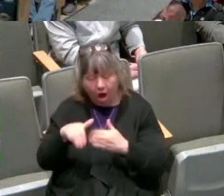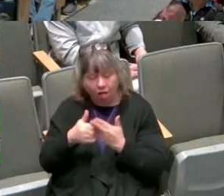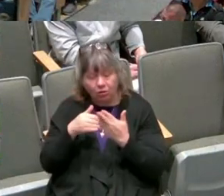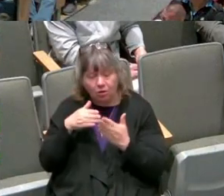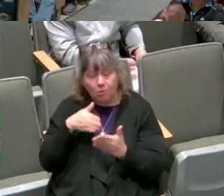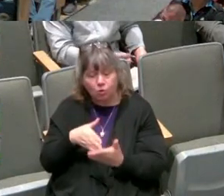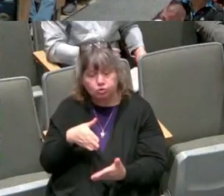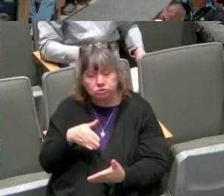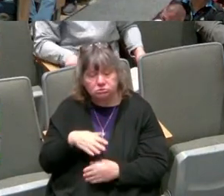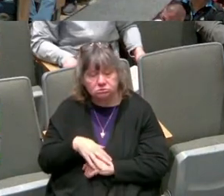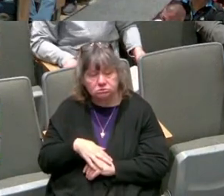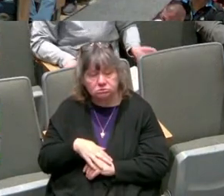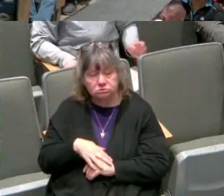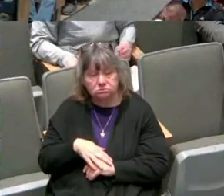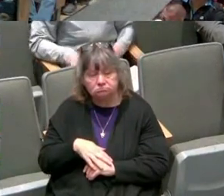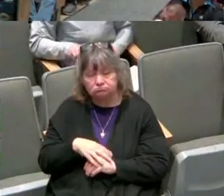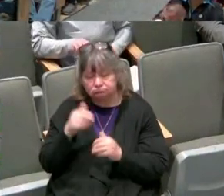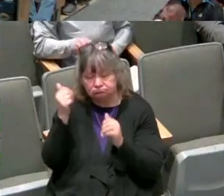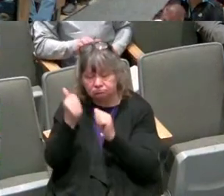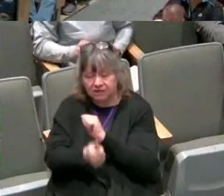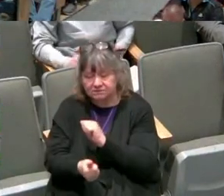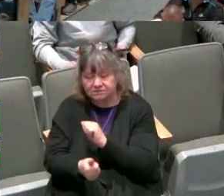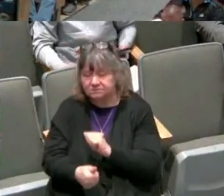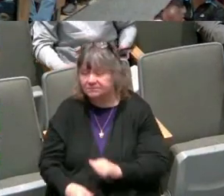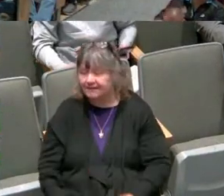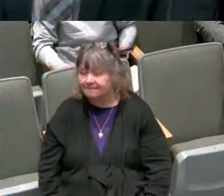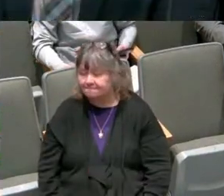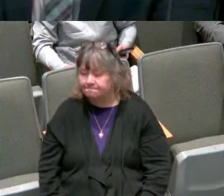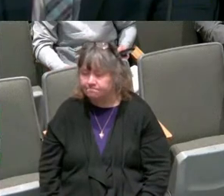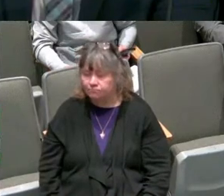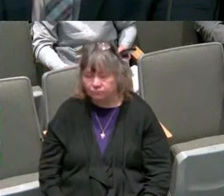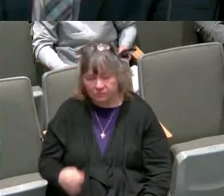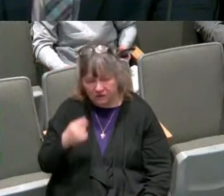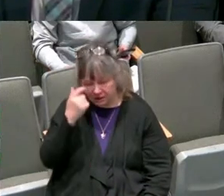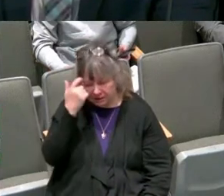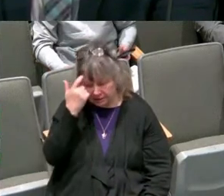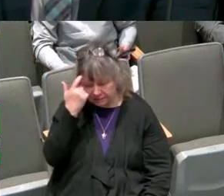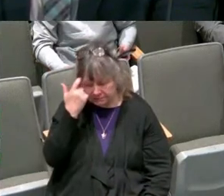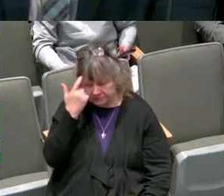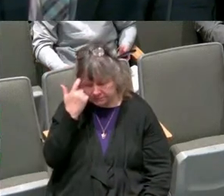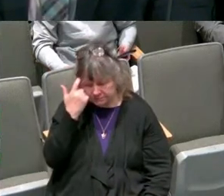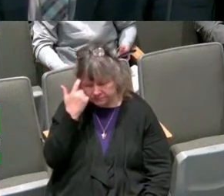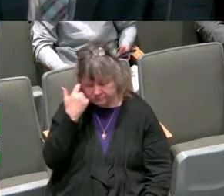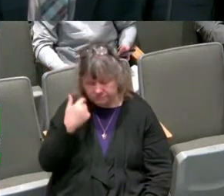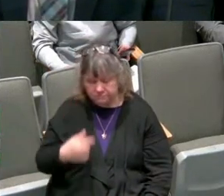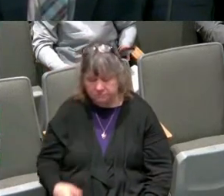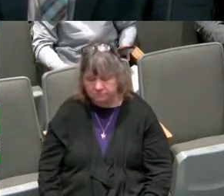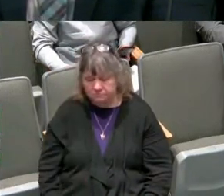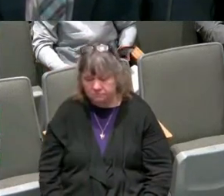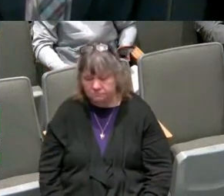opposed okay Article 13 passes unanimously